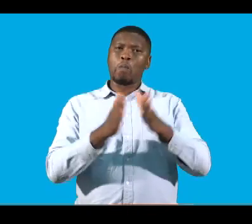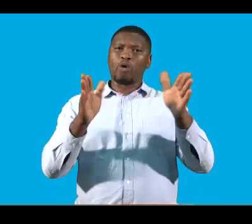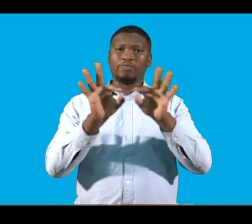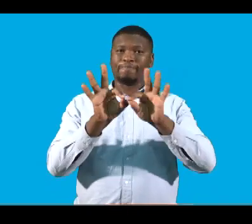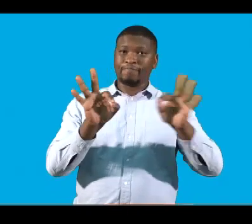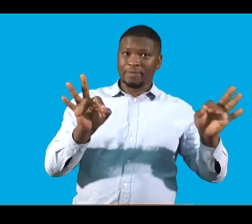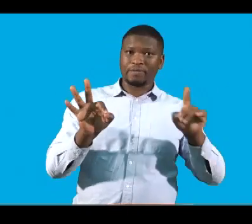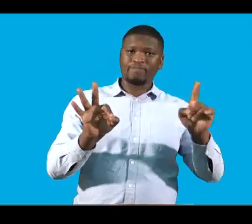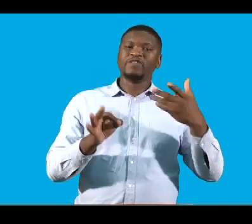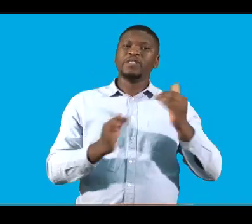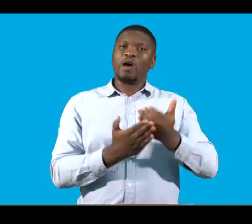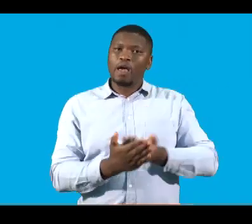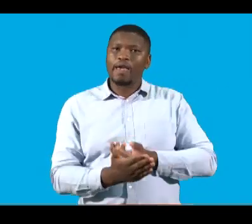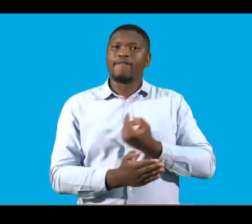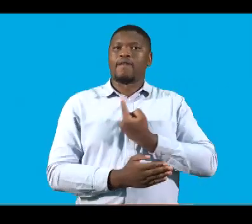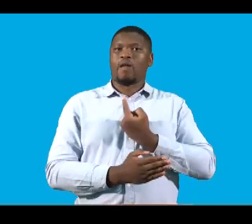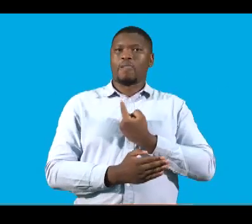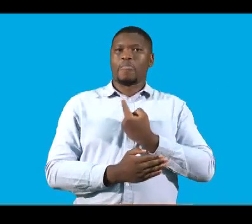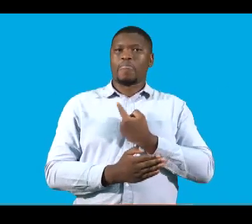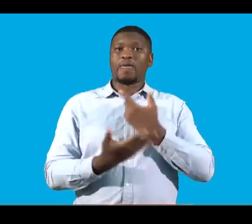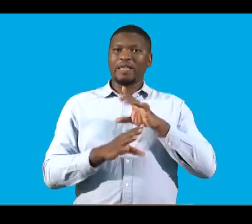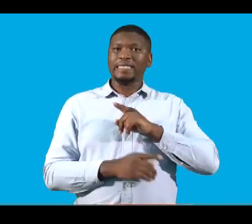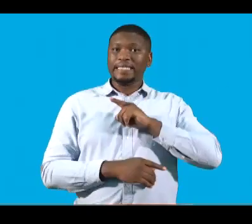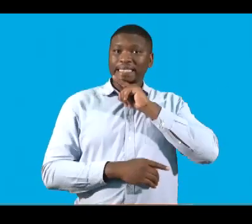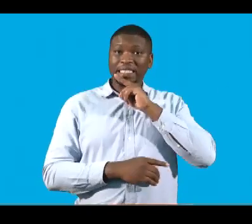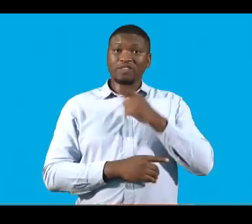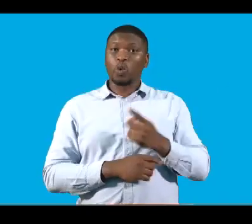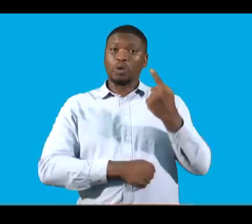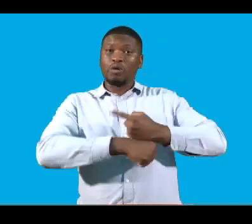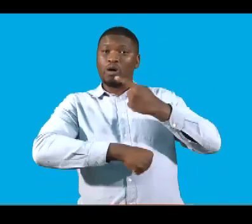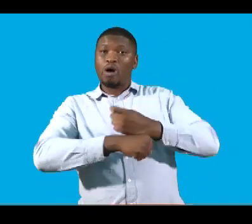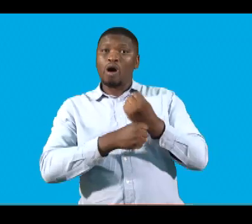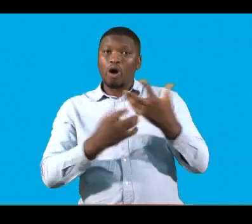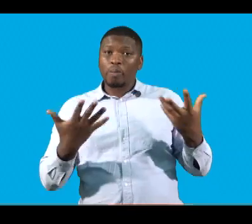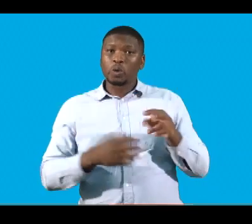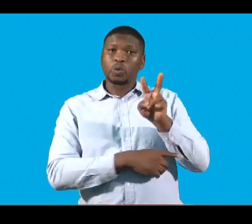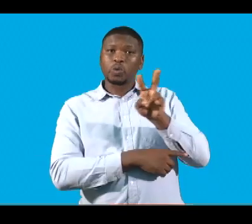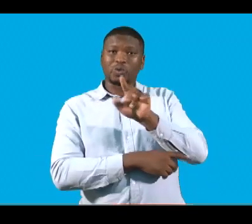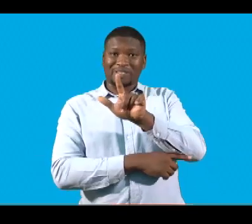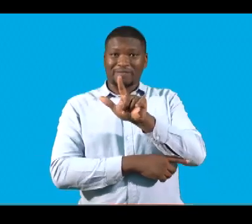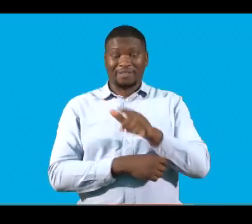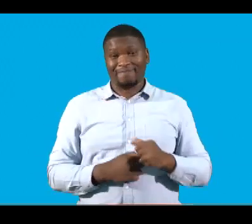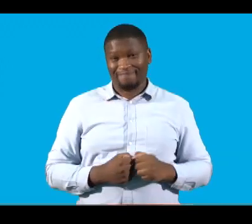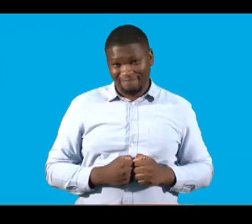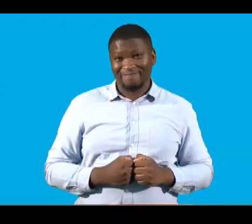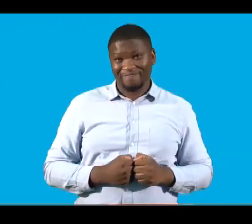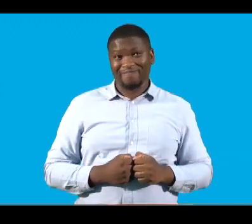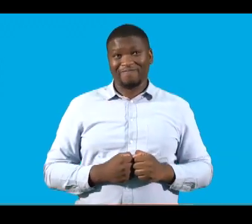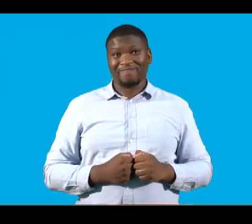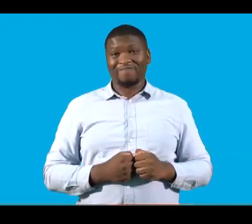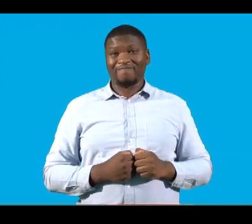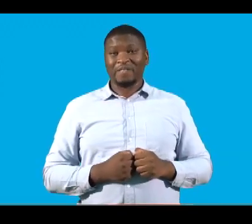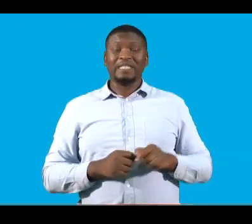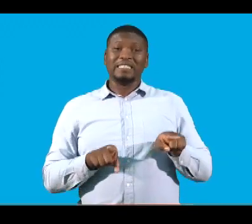broad statement that he's a survivor of a shipwreck and he was tested for 227 days, which 22 over